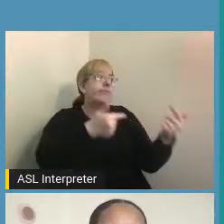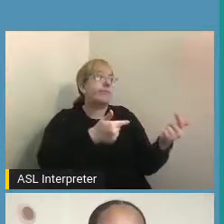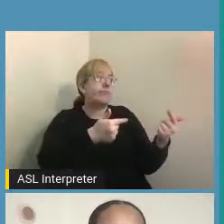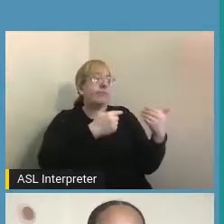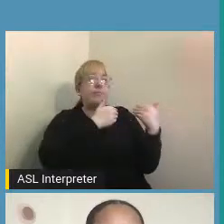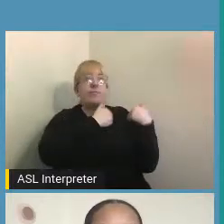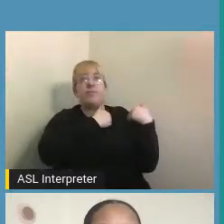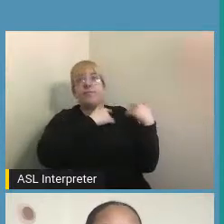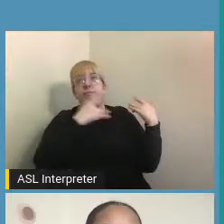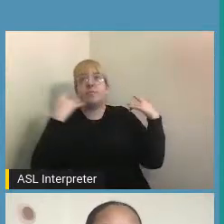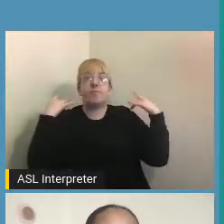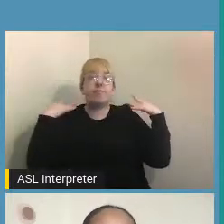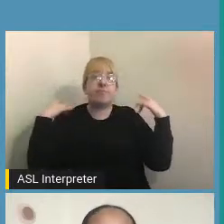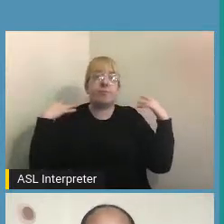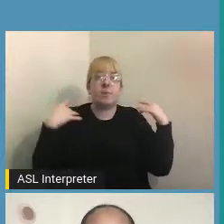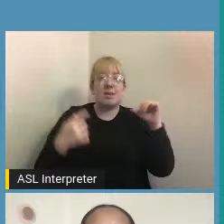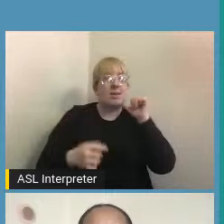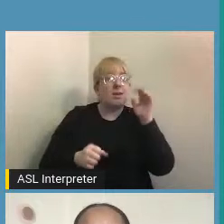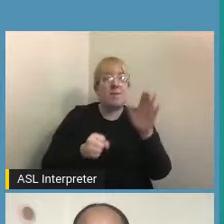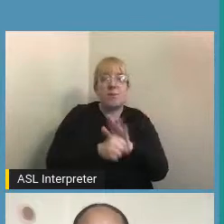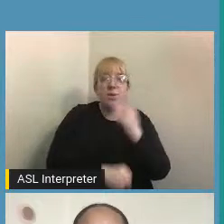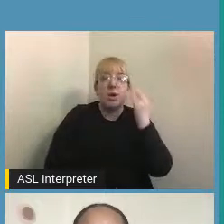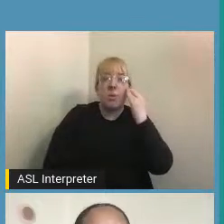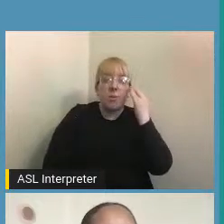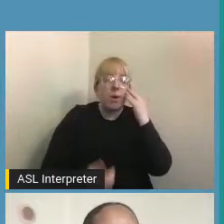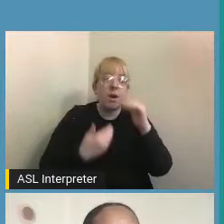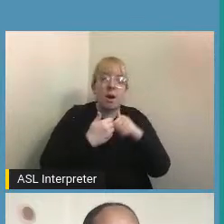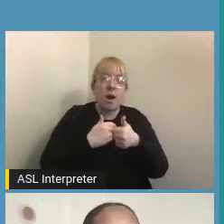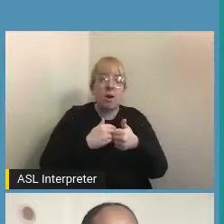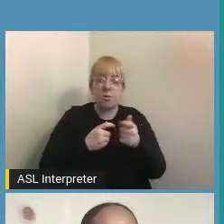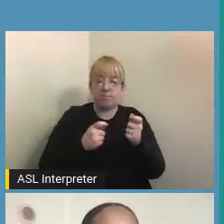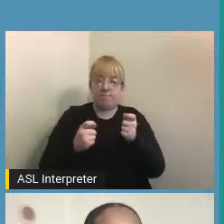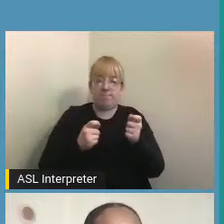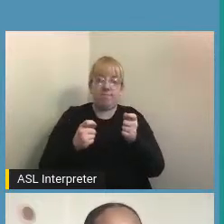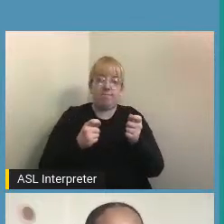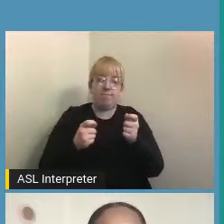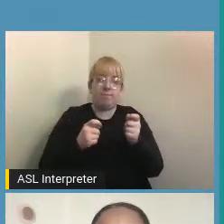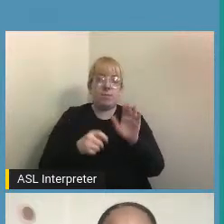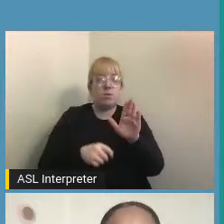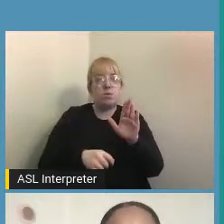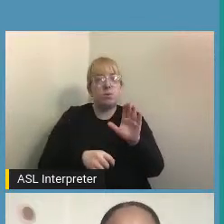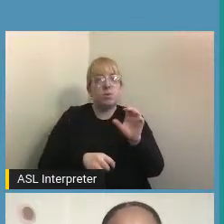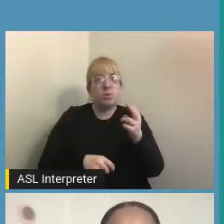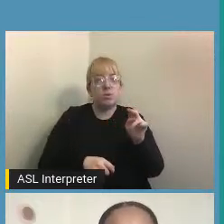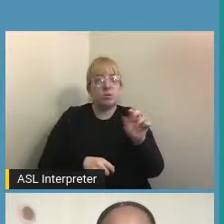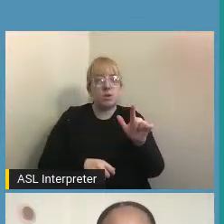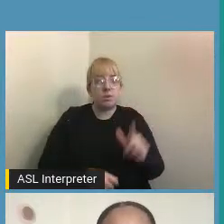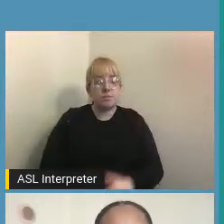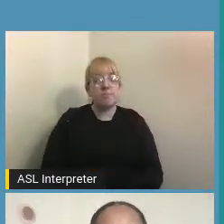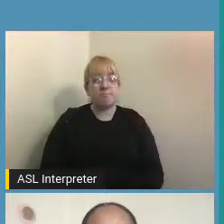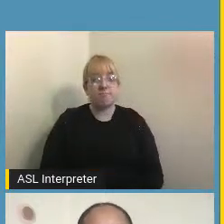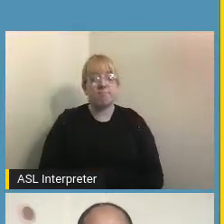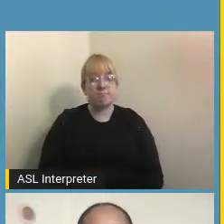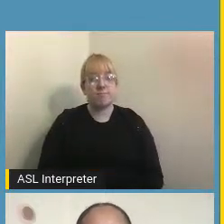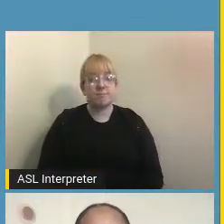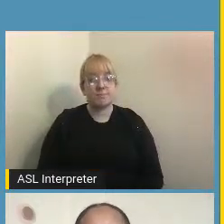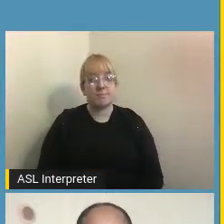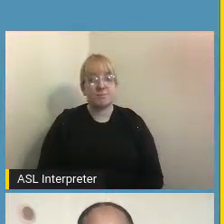wasn't fully aware of how it was, how things work on your channels.